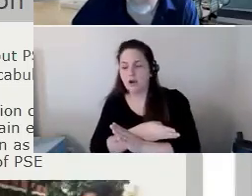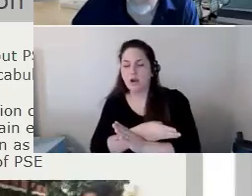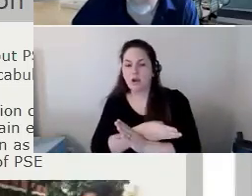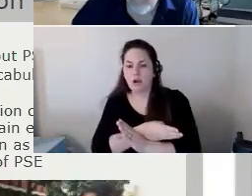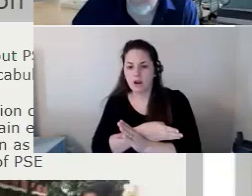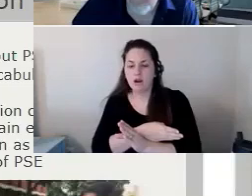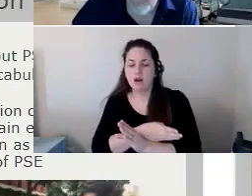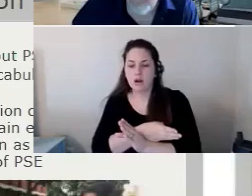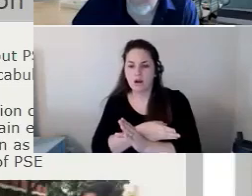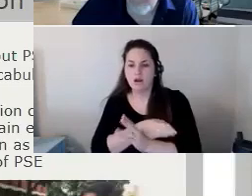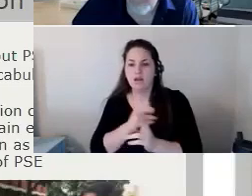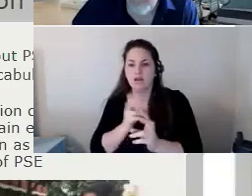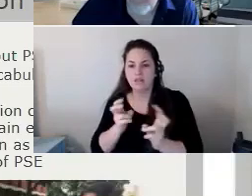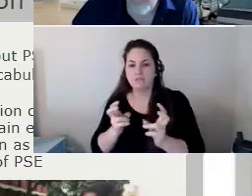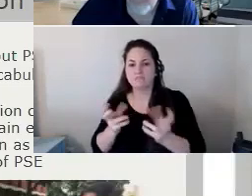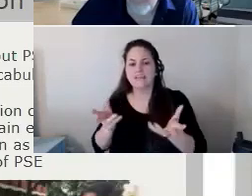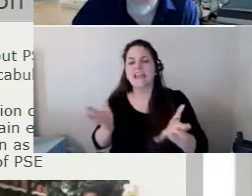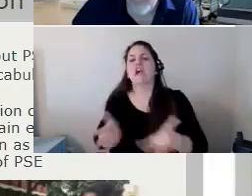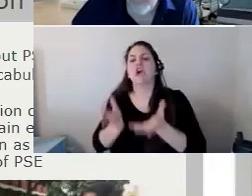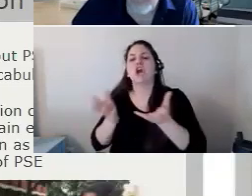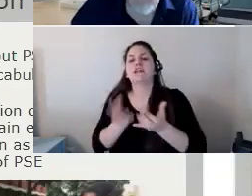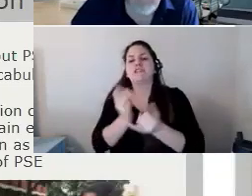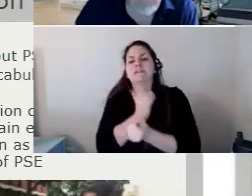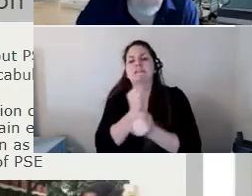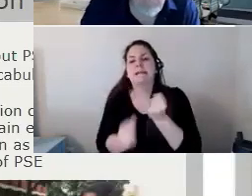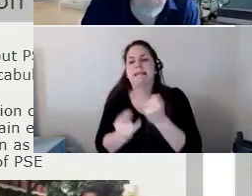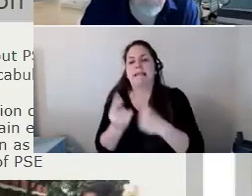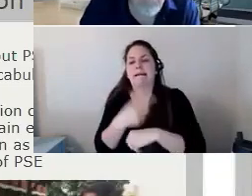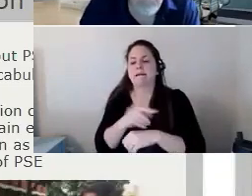our encouraged deadline,